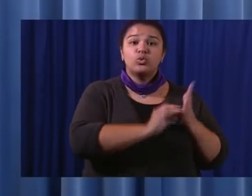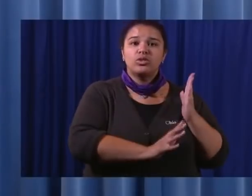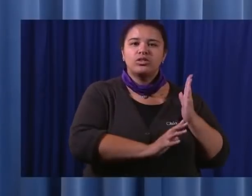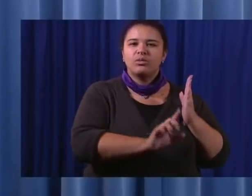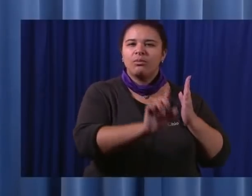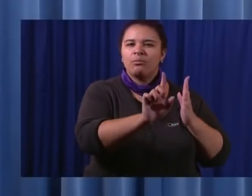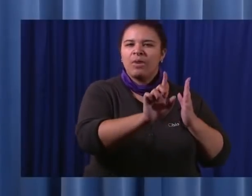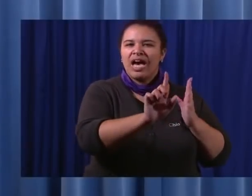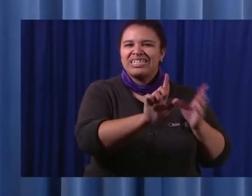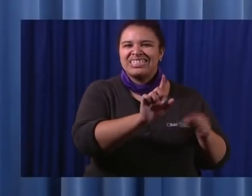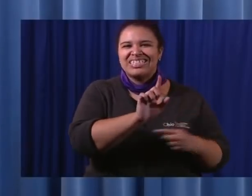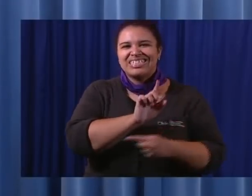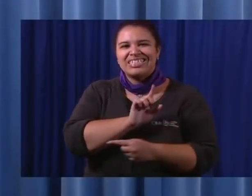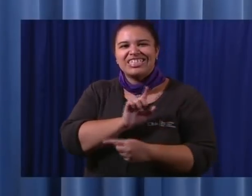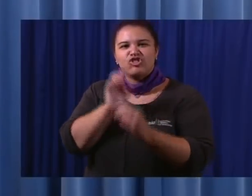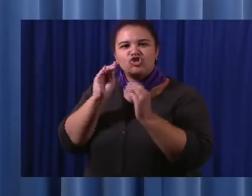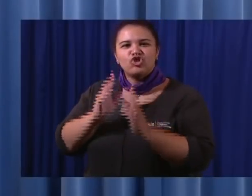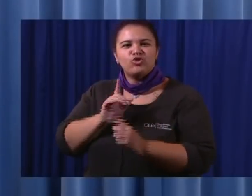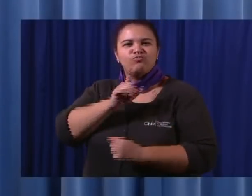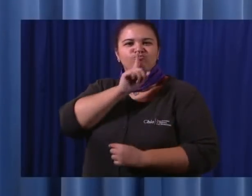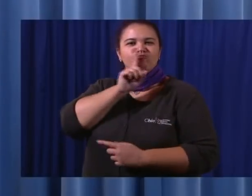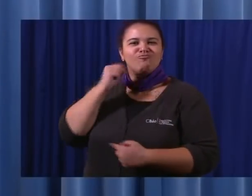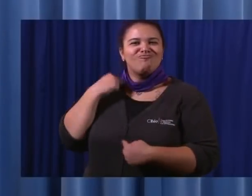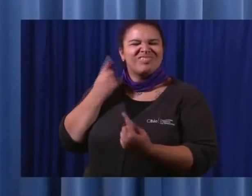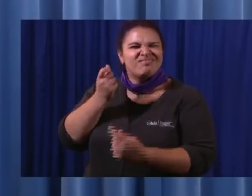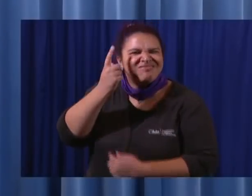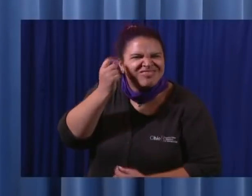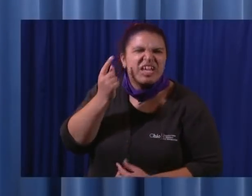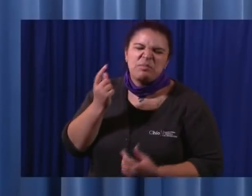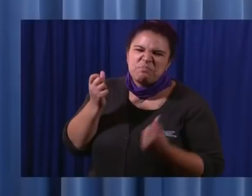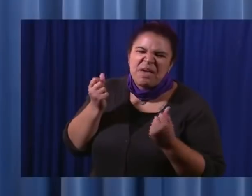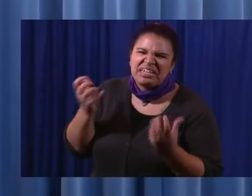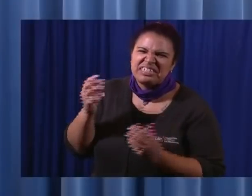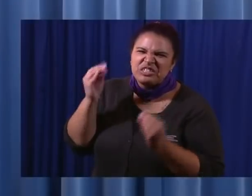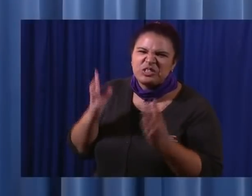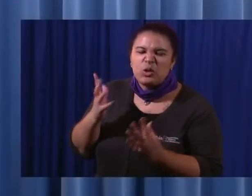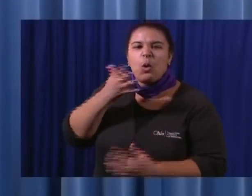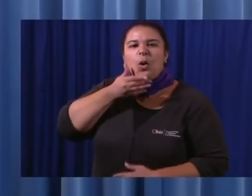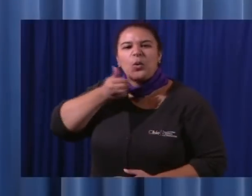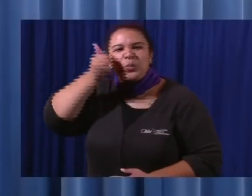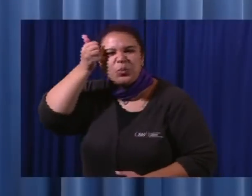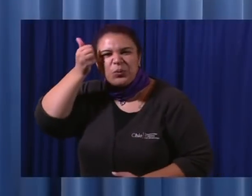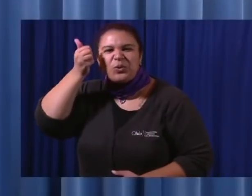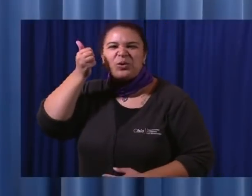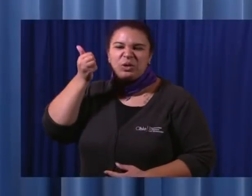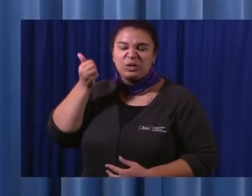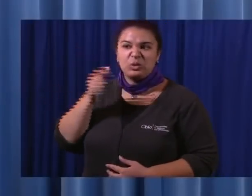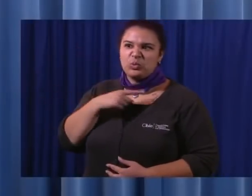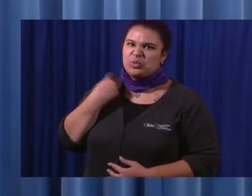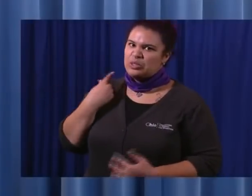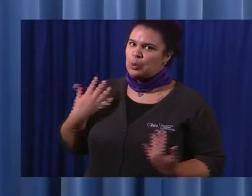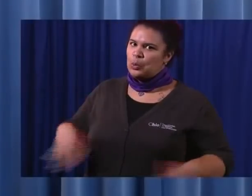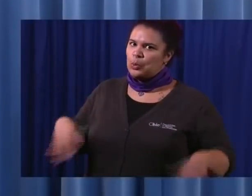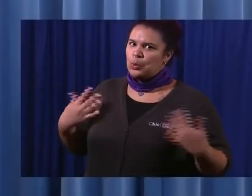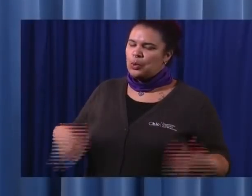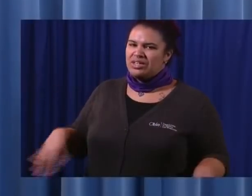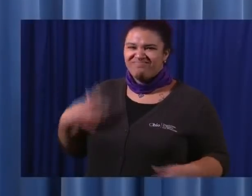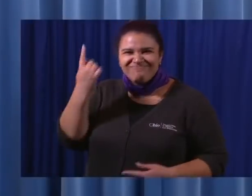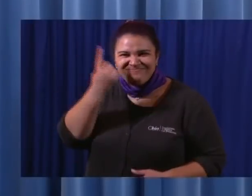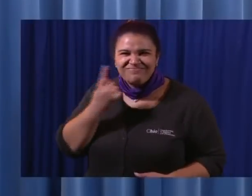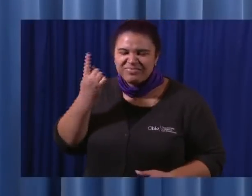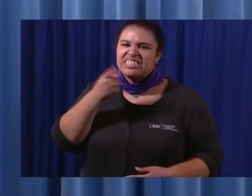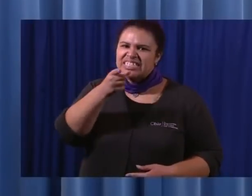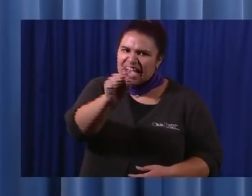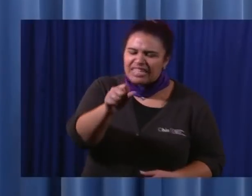are older and more at risk. So my question really is, are you looking at that as well as the safety of the students while